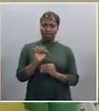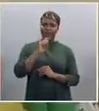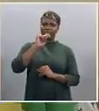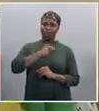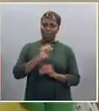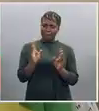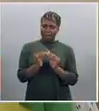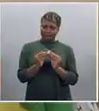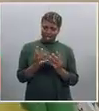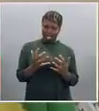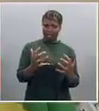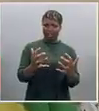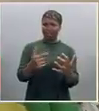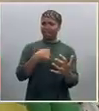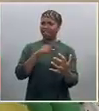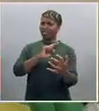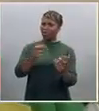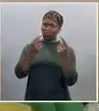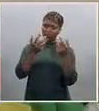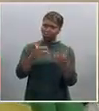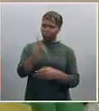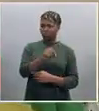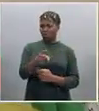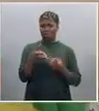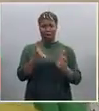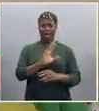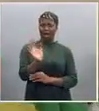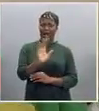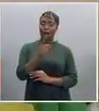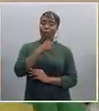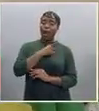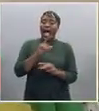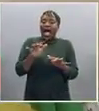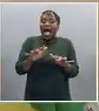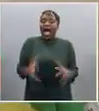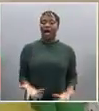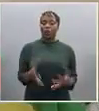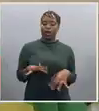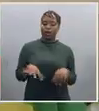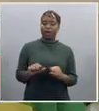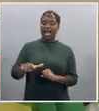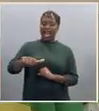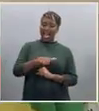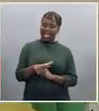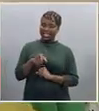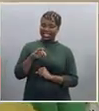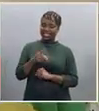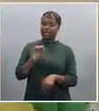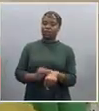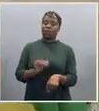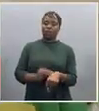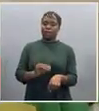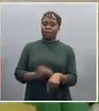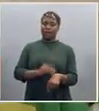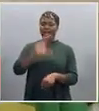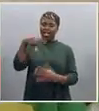meeting and say, let us not do things wrongly, because the how part of this land issue, it is not yet